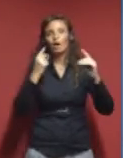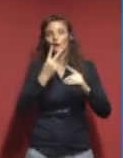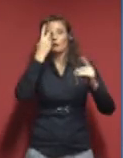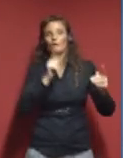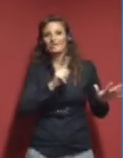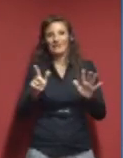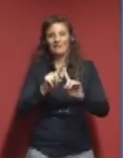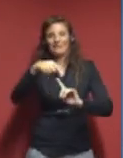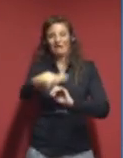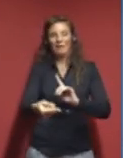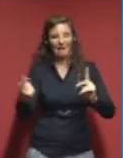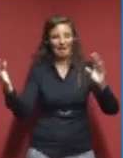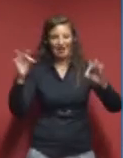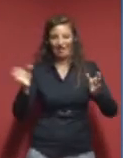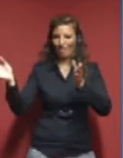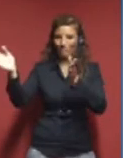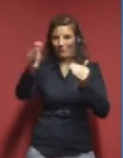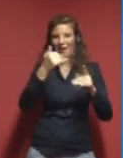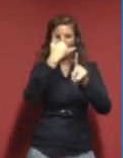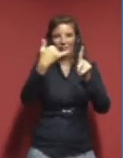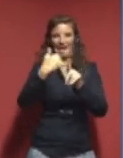parts. You get a freaking laser.